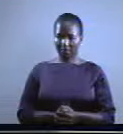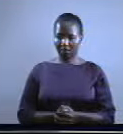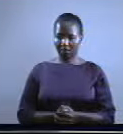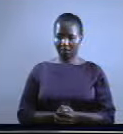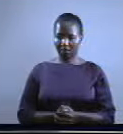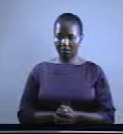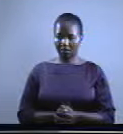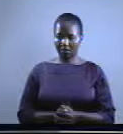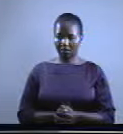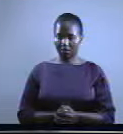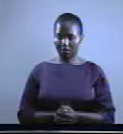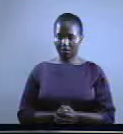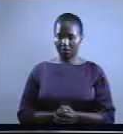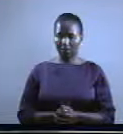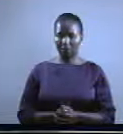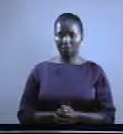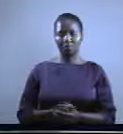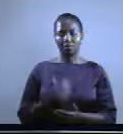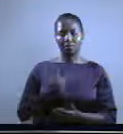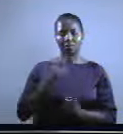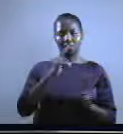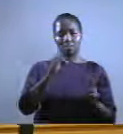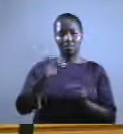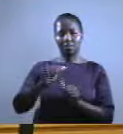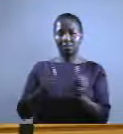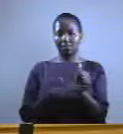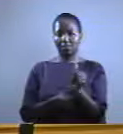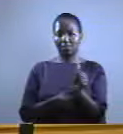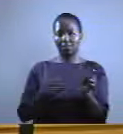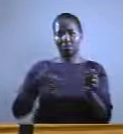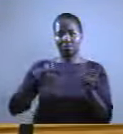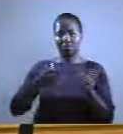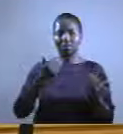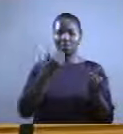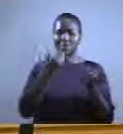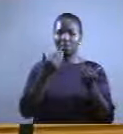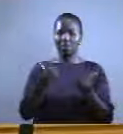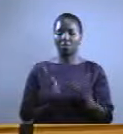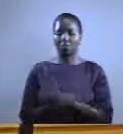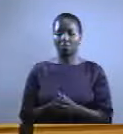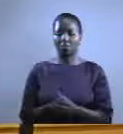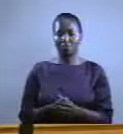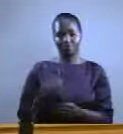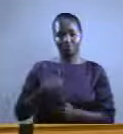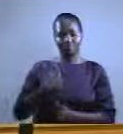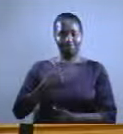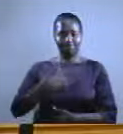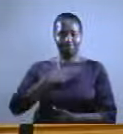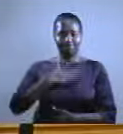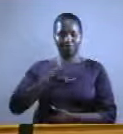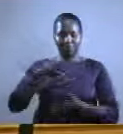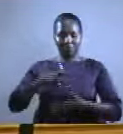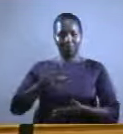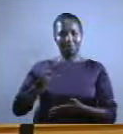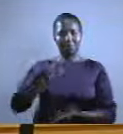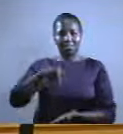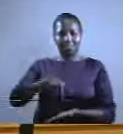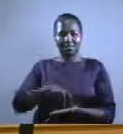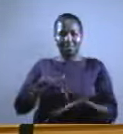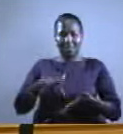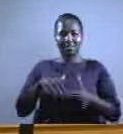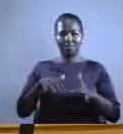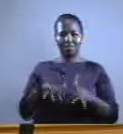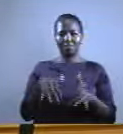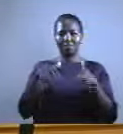Thank you. Thank you very much, Honourable Deputy Speaker. It gives me great pleasure to stand before this Honourable